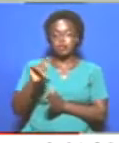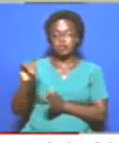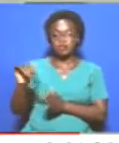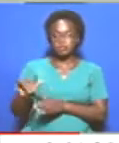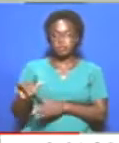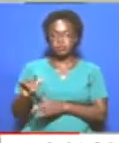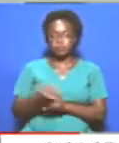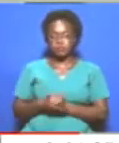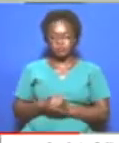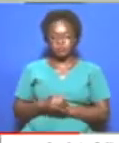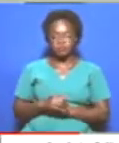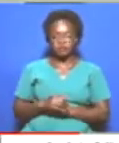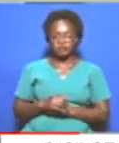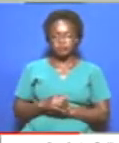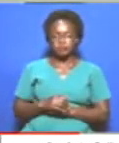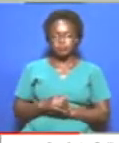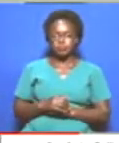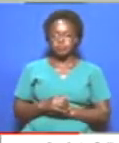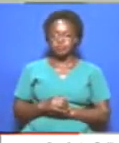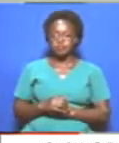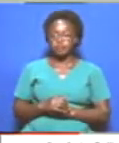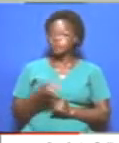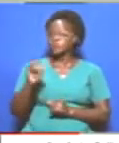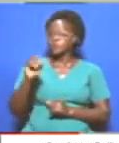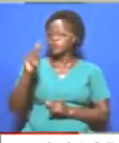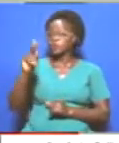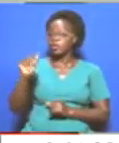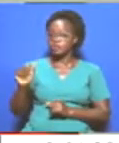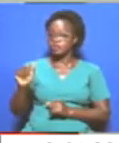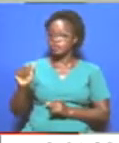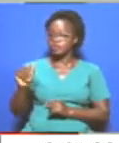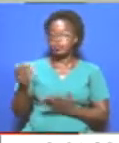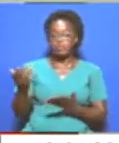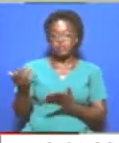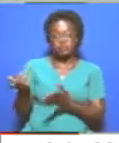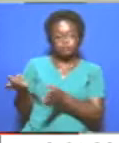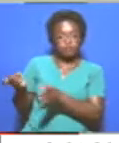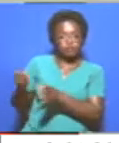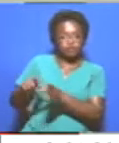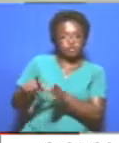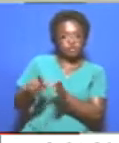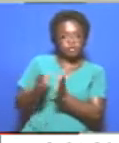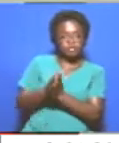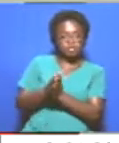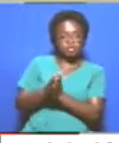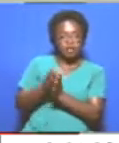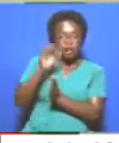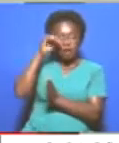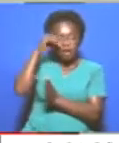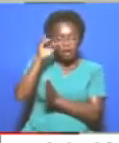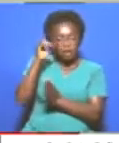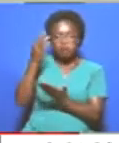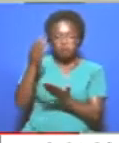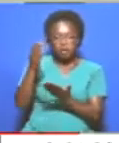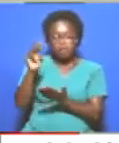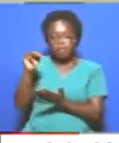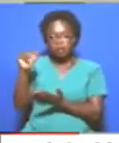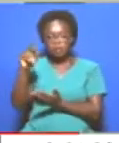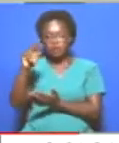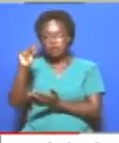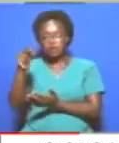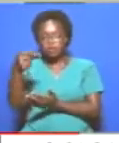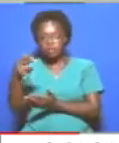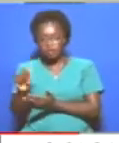get on to our top story. The One Kenya Alliance has incorporated Martha Karua of Narc-Kenya after the exit of